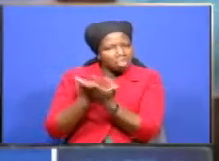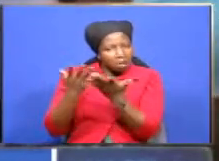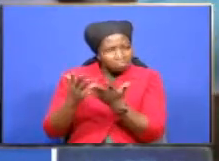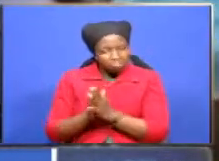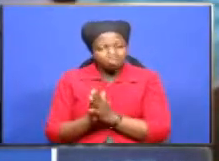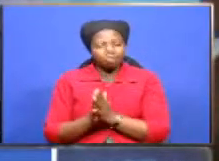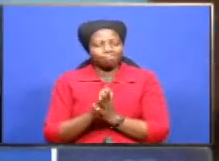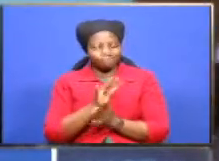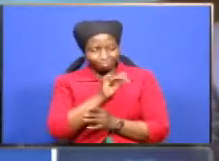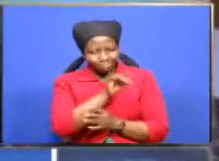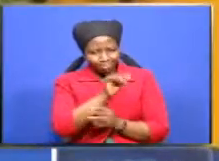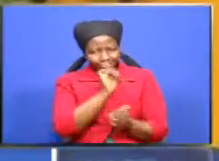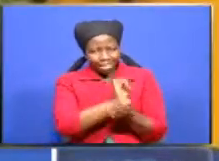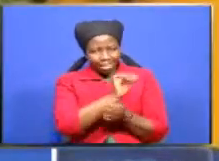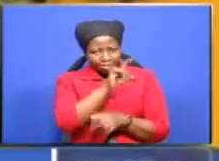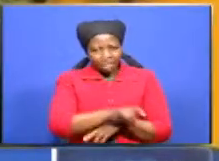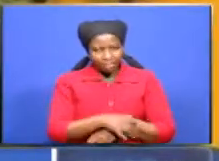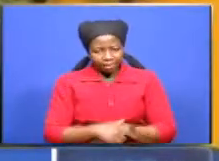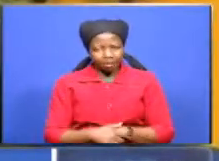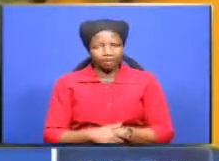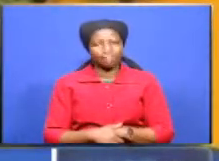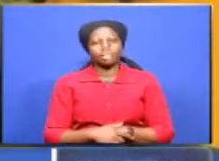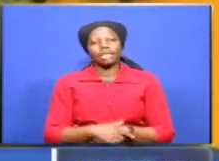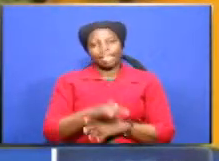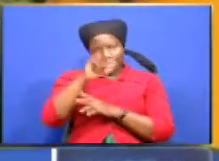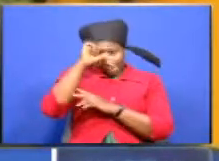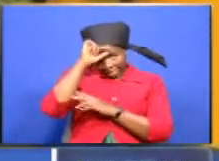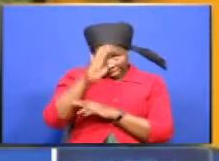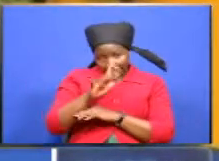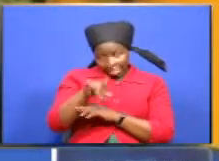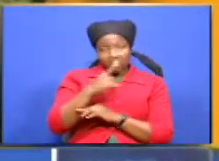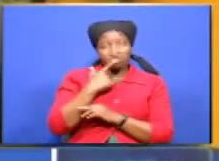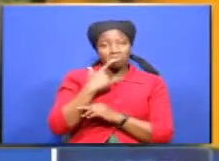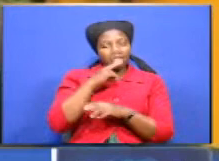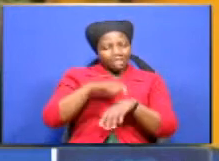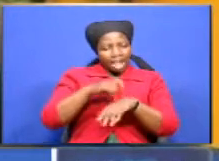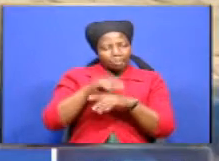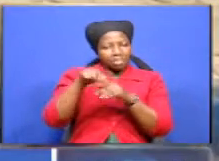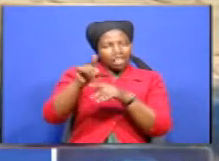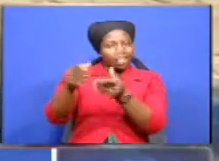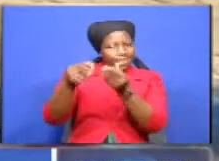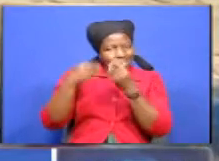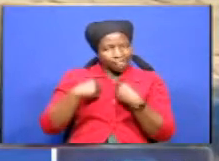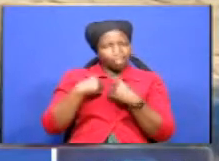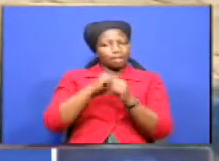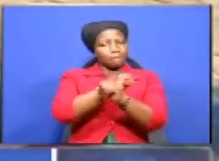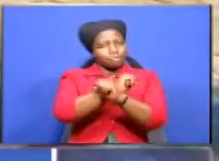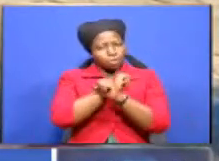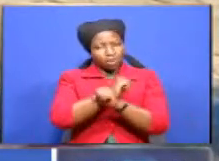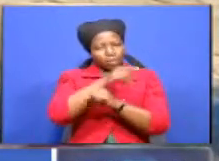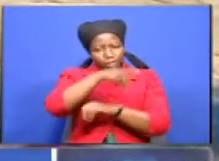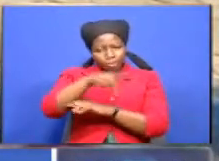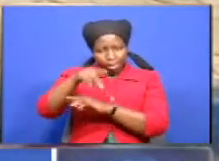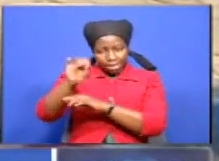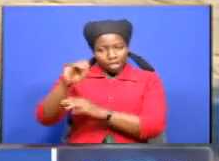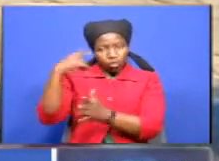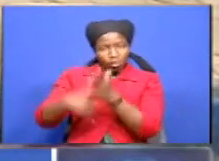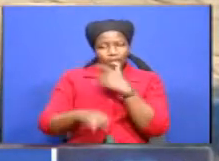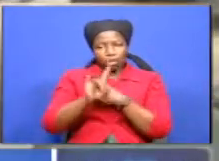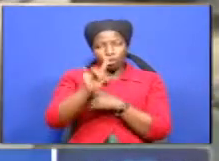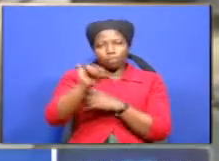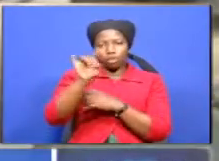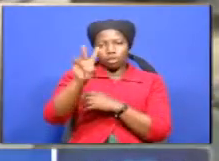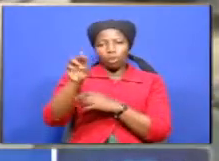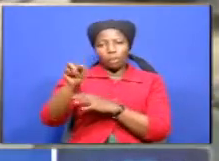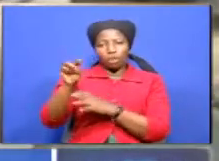will face the music. The governor spoke when he received personal protective equipment estimated to be worth 1.2 million